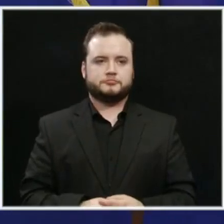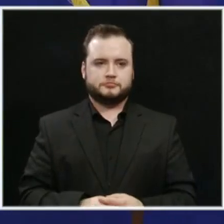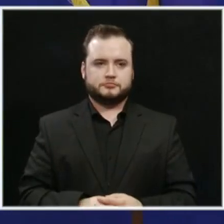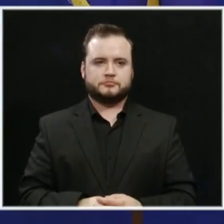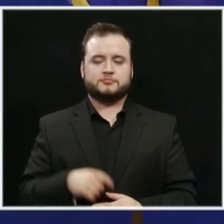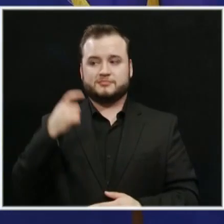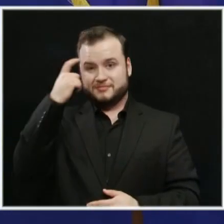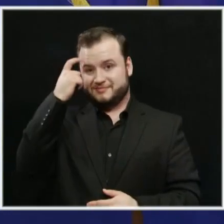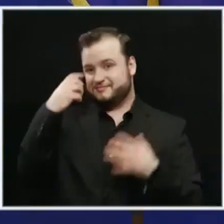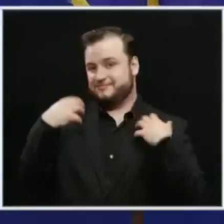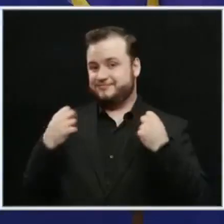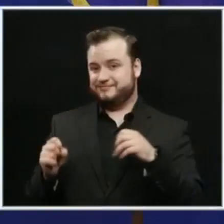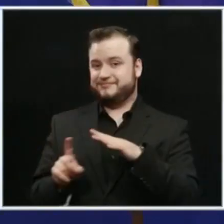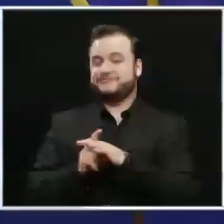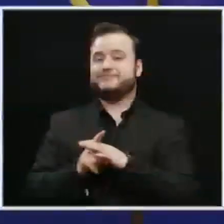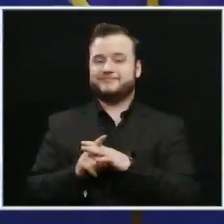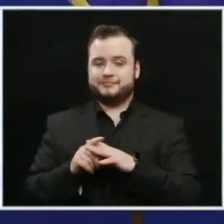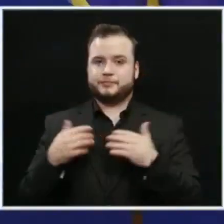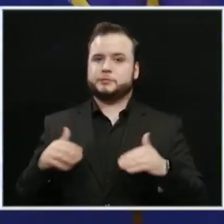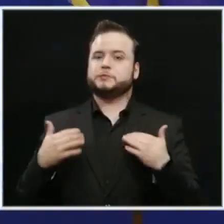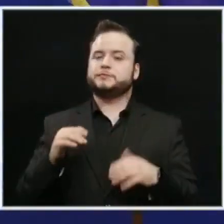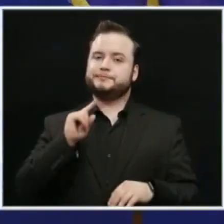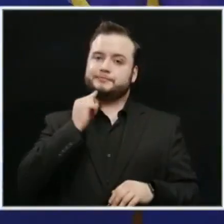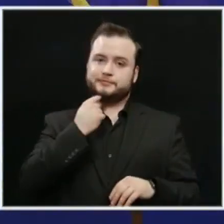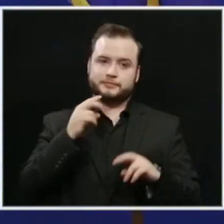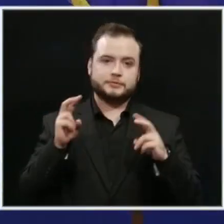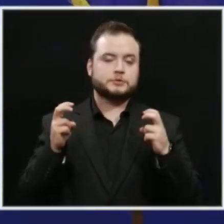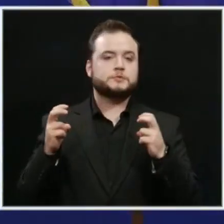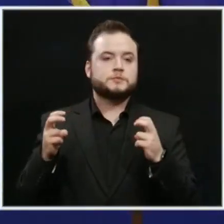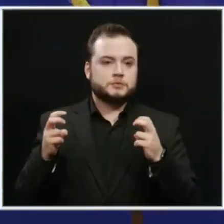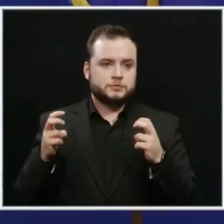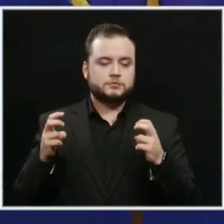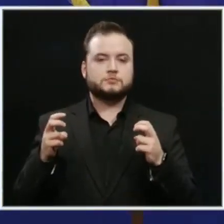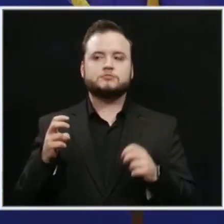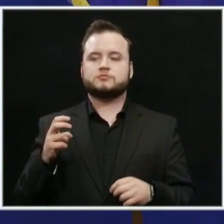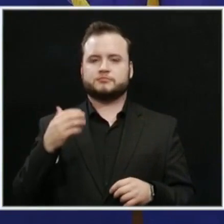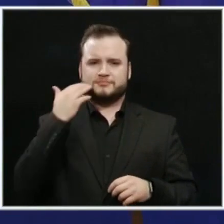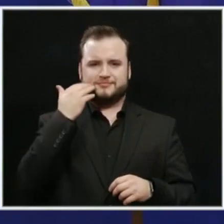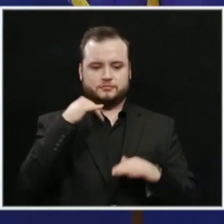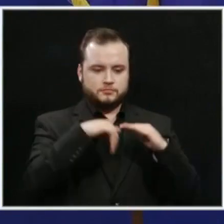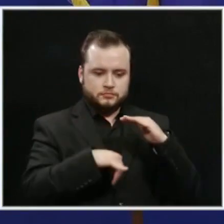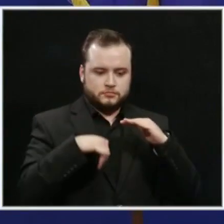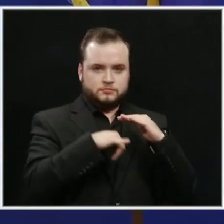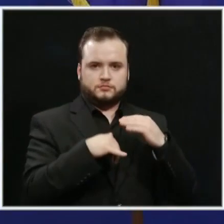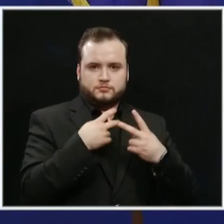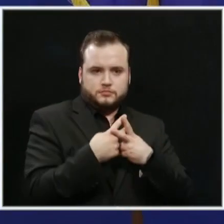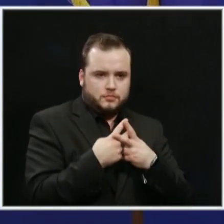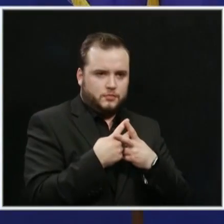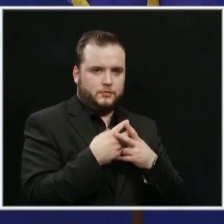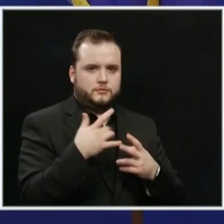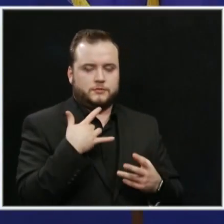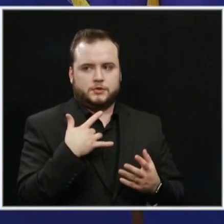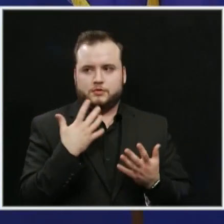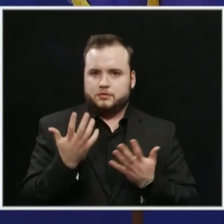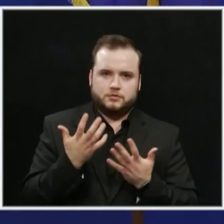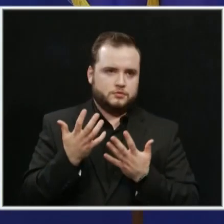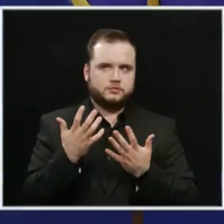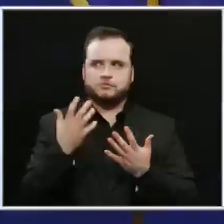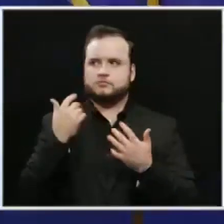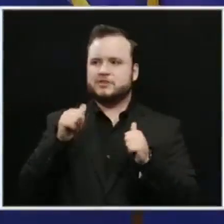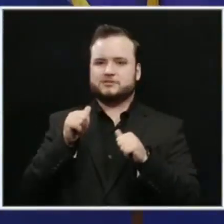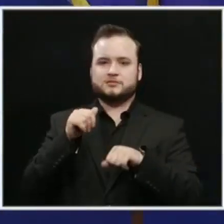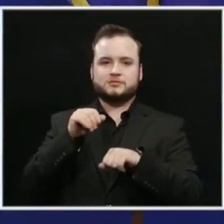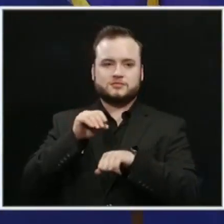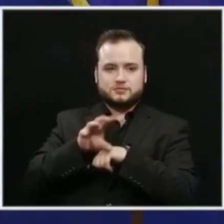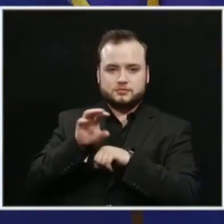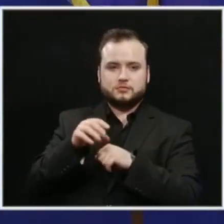issues is continuing to come up. We know that people feel isolated. I did a conference call this morning with AARP and for some of our